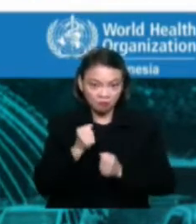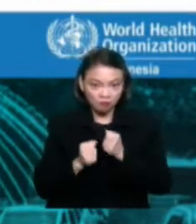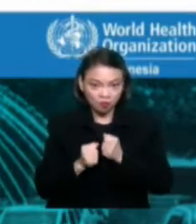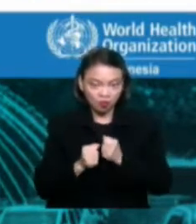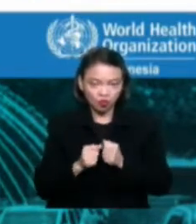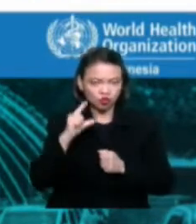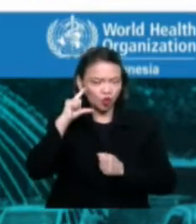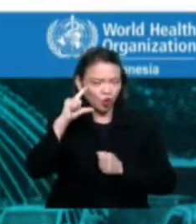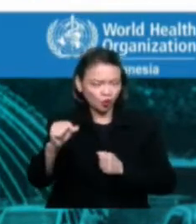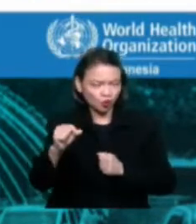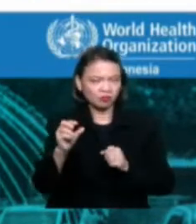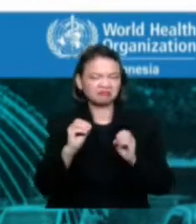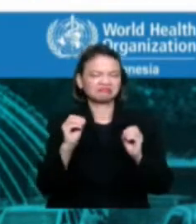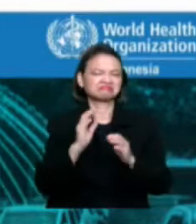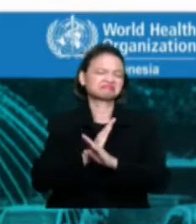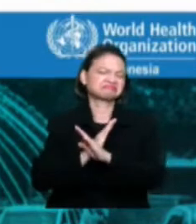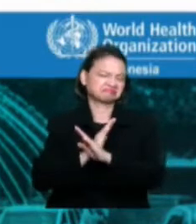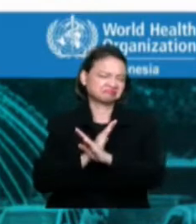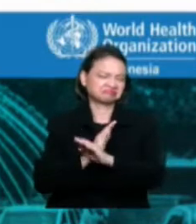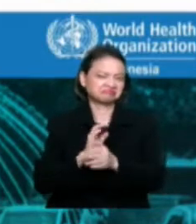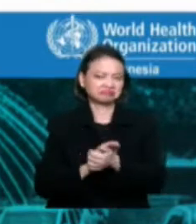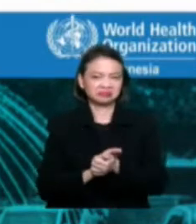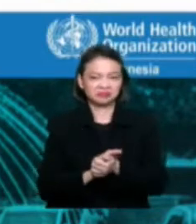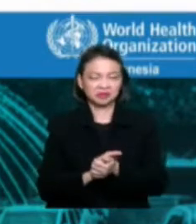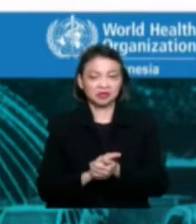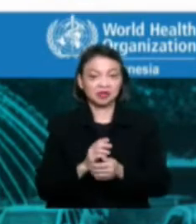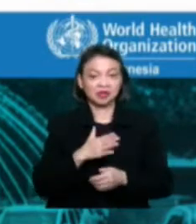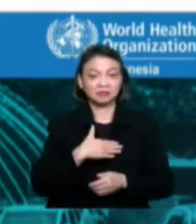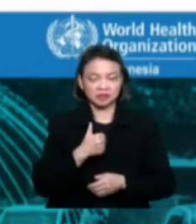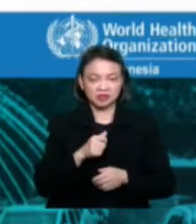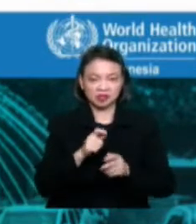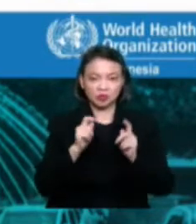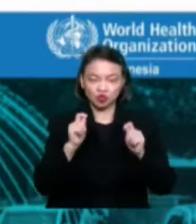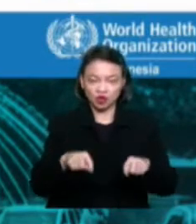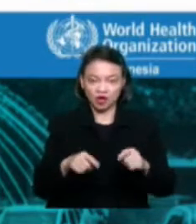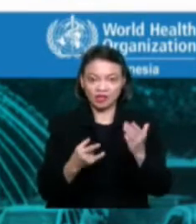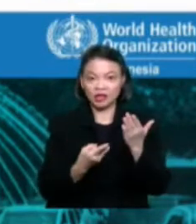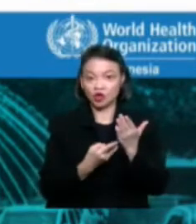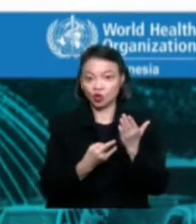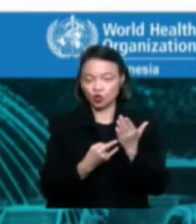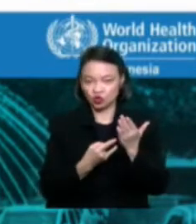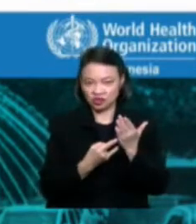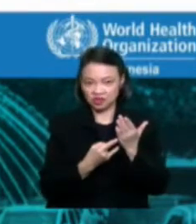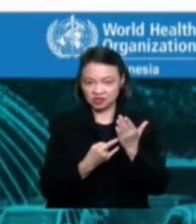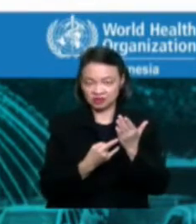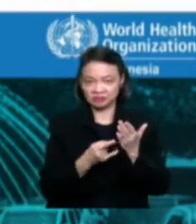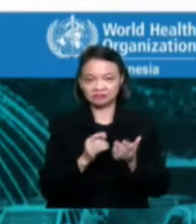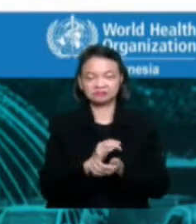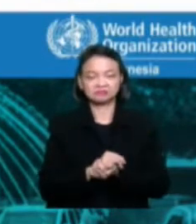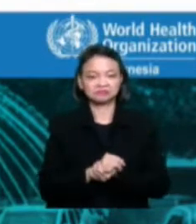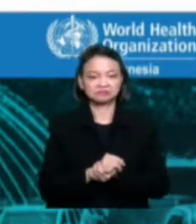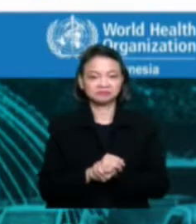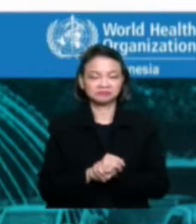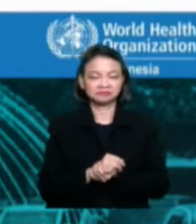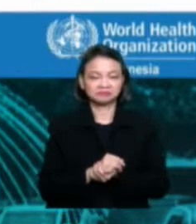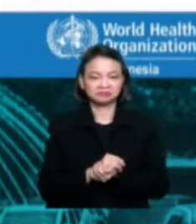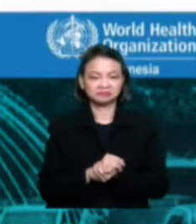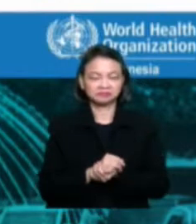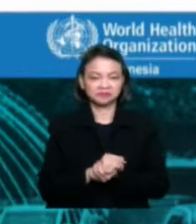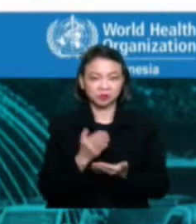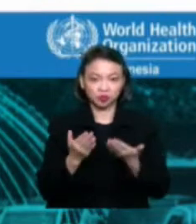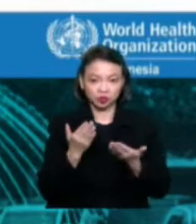earlier speakers, to see if we can bring something like 10,000 steps a day contest and have contests kampung by kampung and local area by